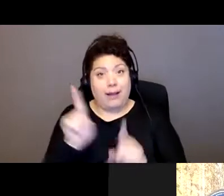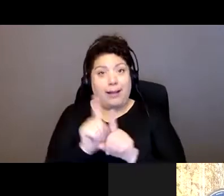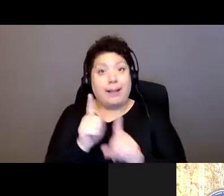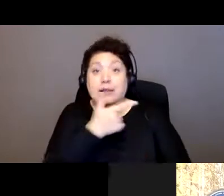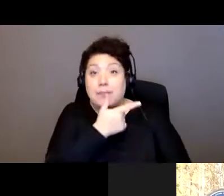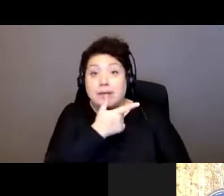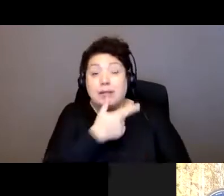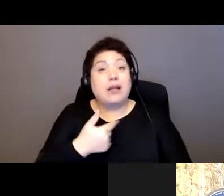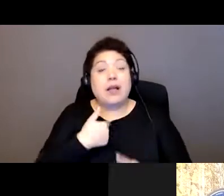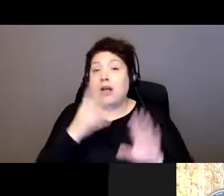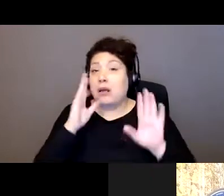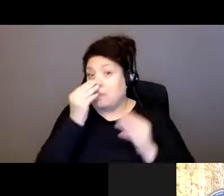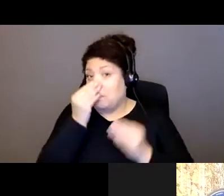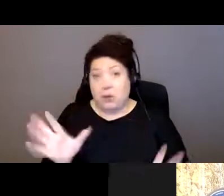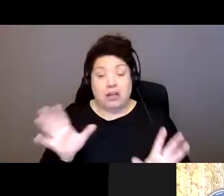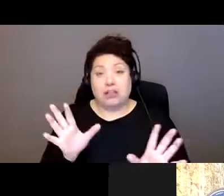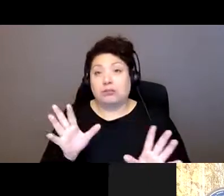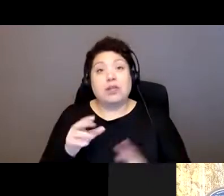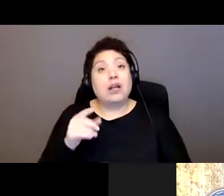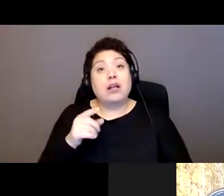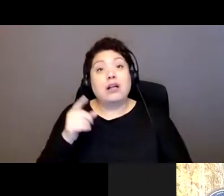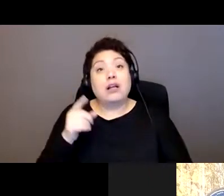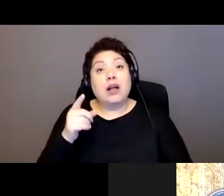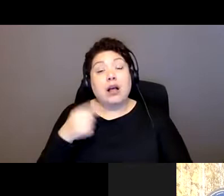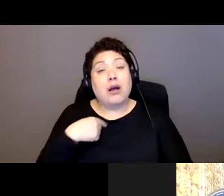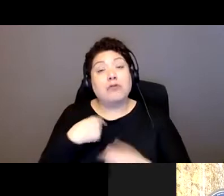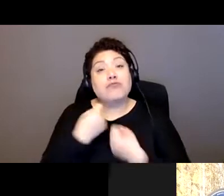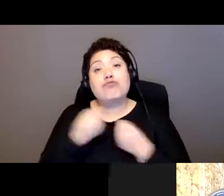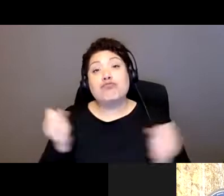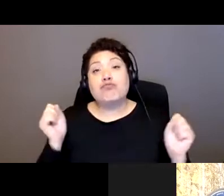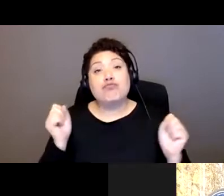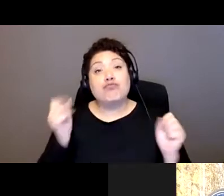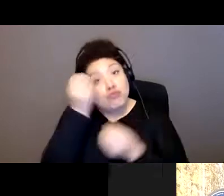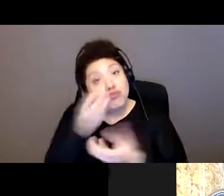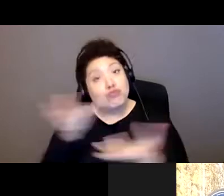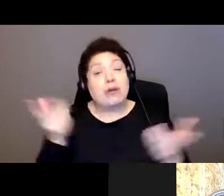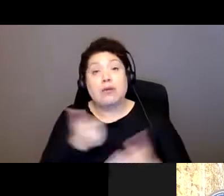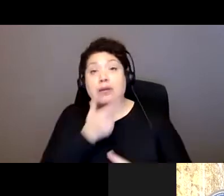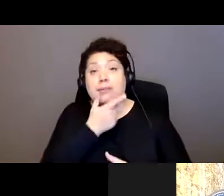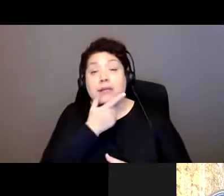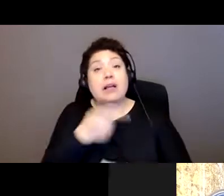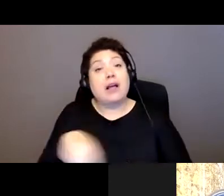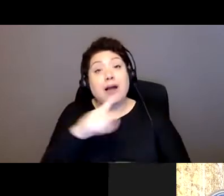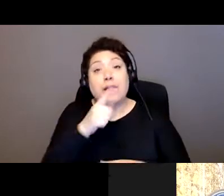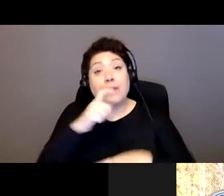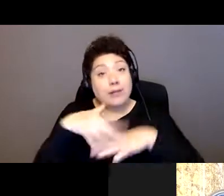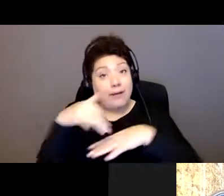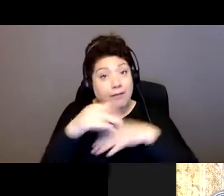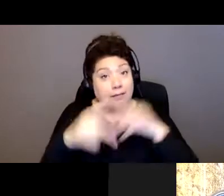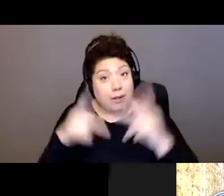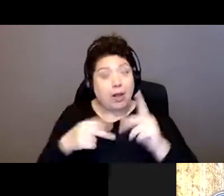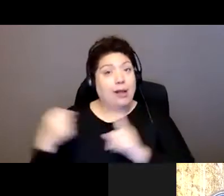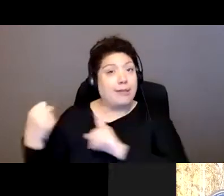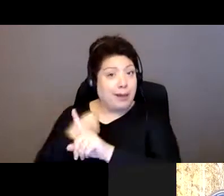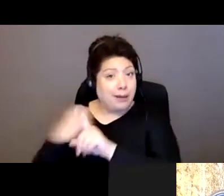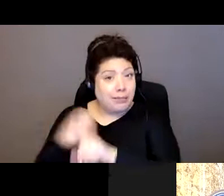was going to happen. I got beat up for coming out by my native people, and then I got beat up by white